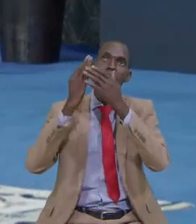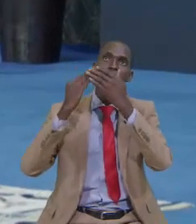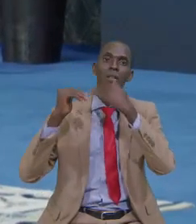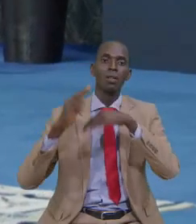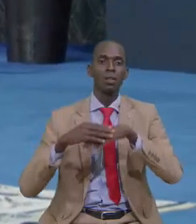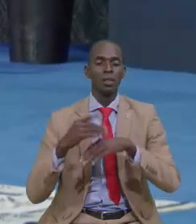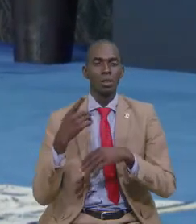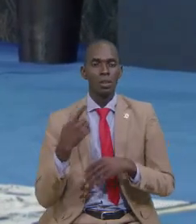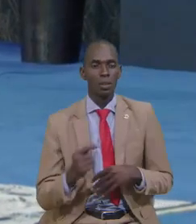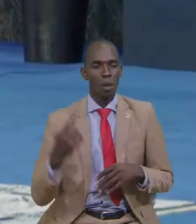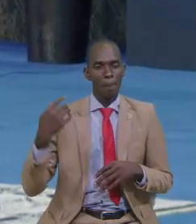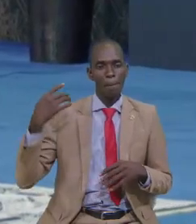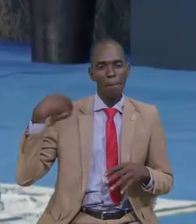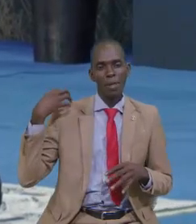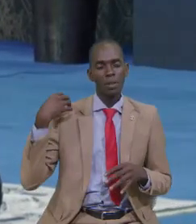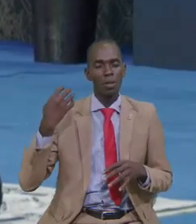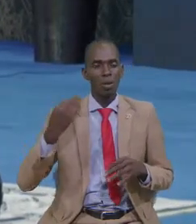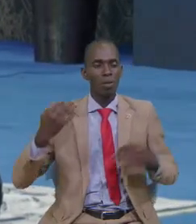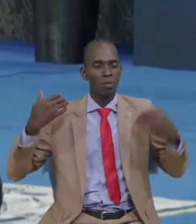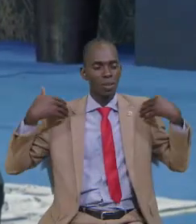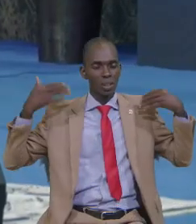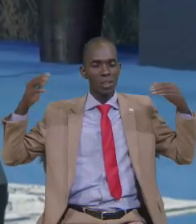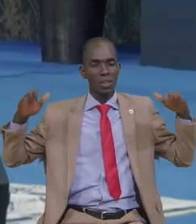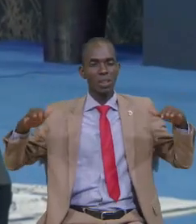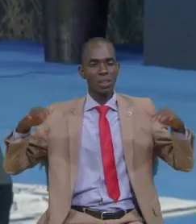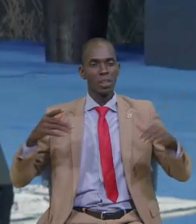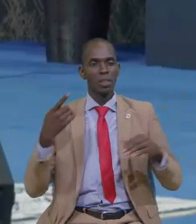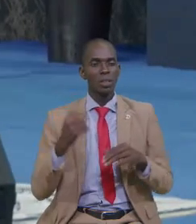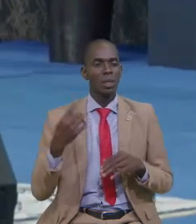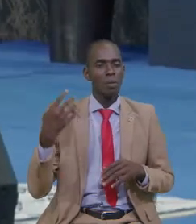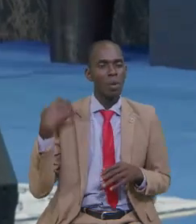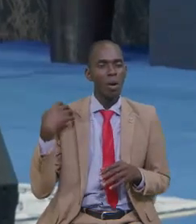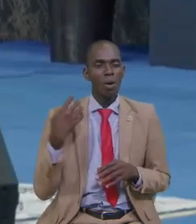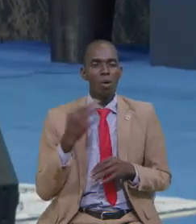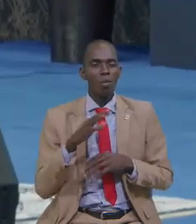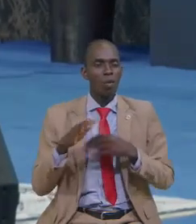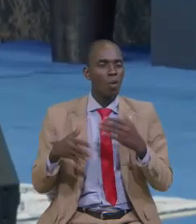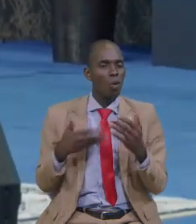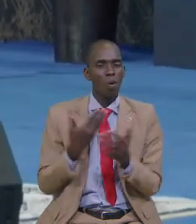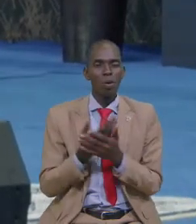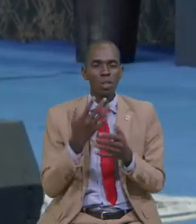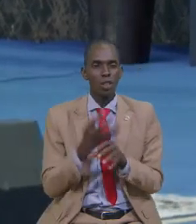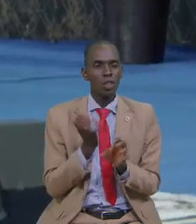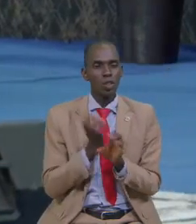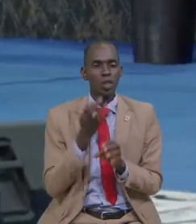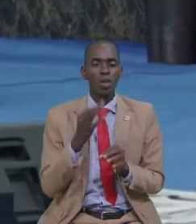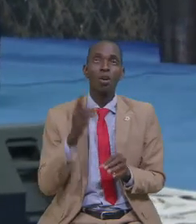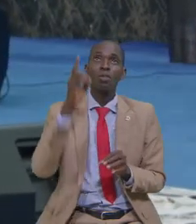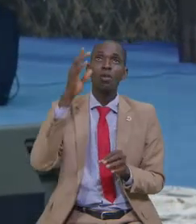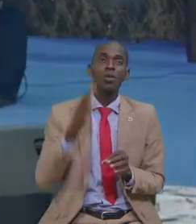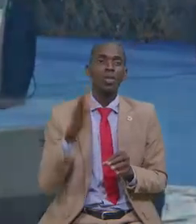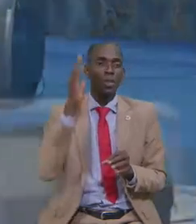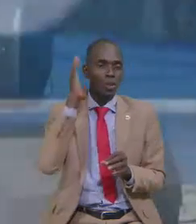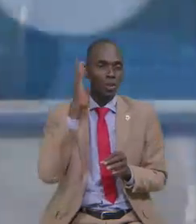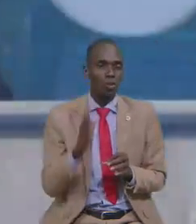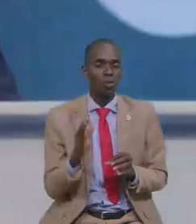master of angels and the master of all the creations of God, should think